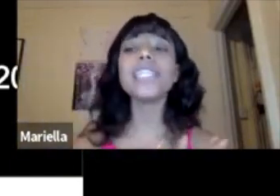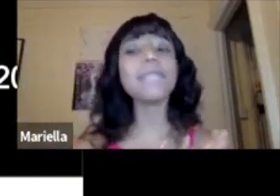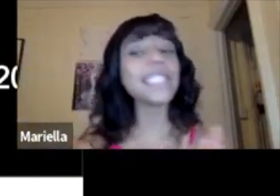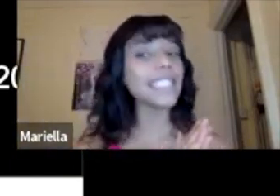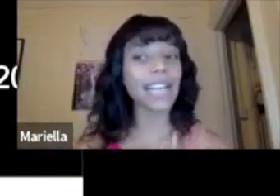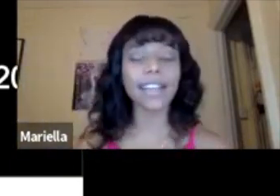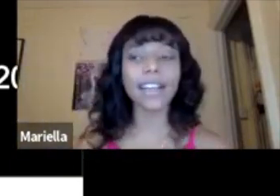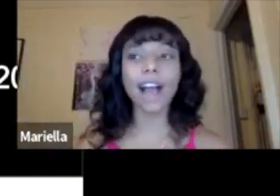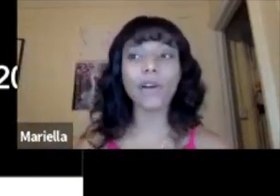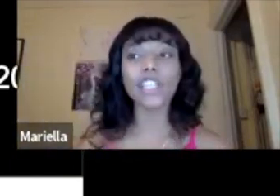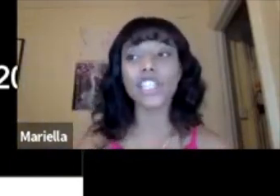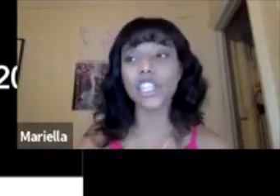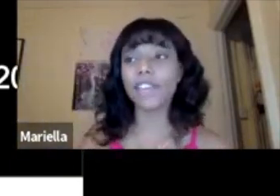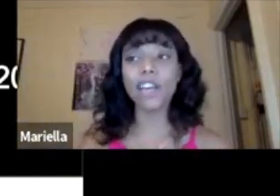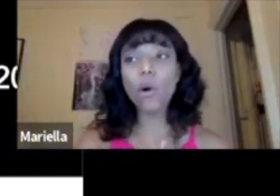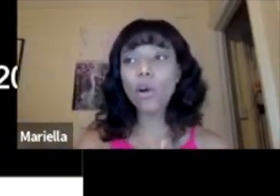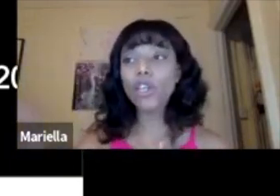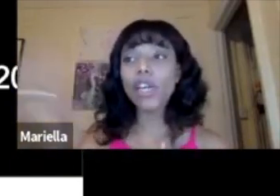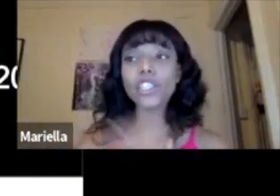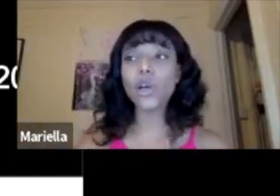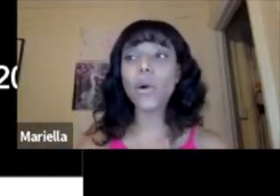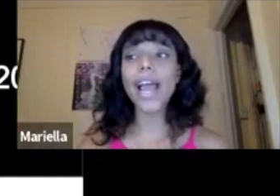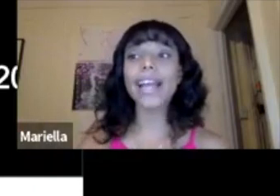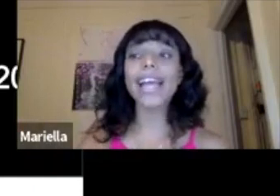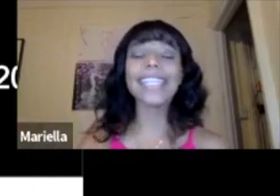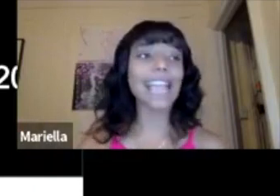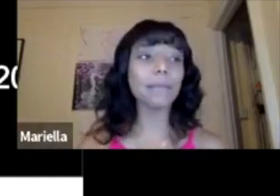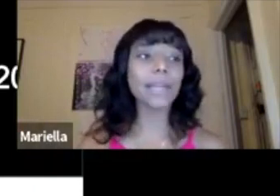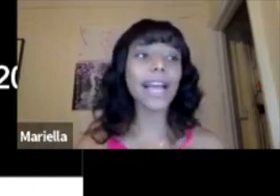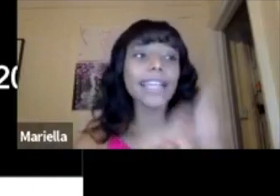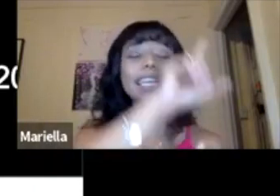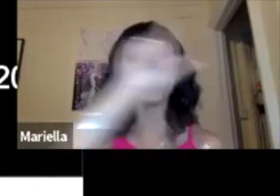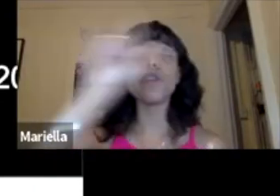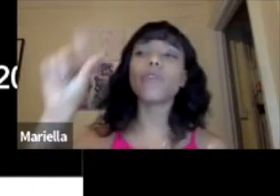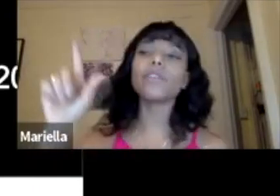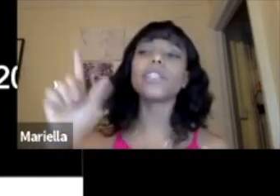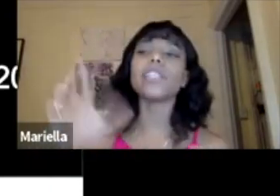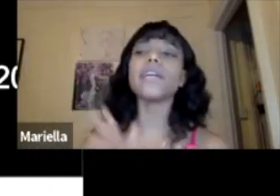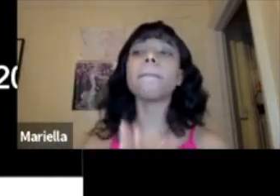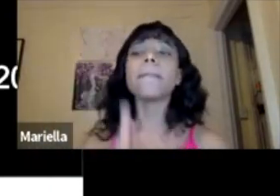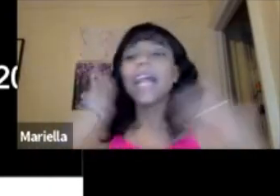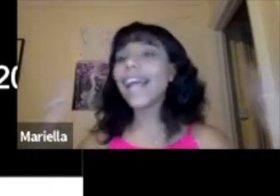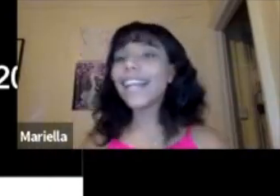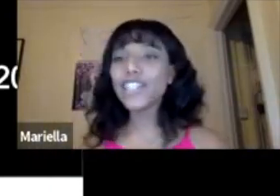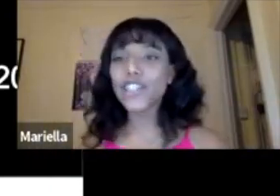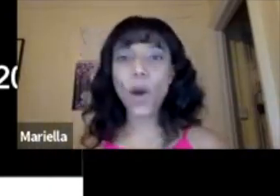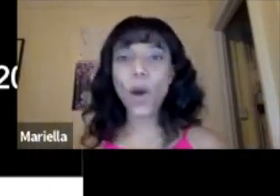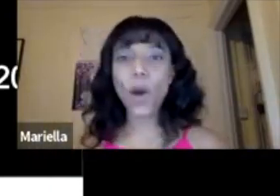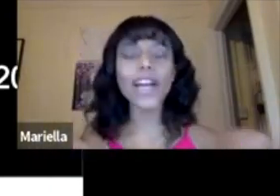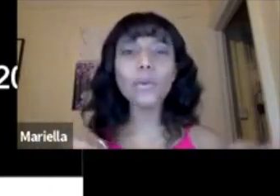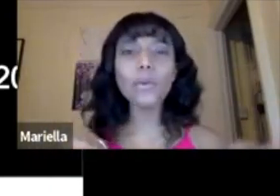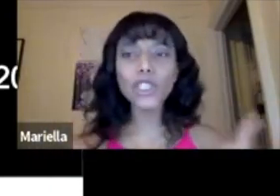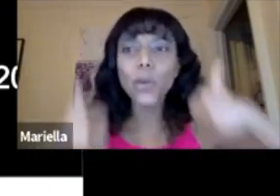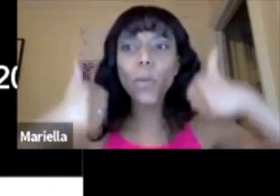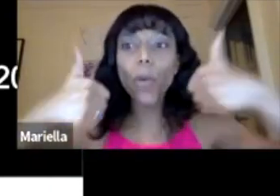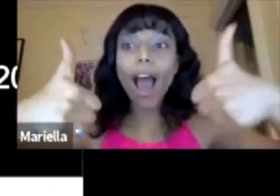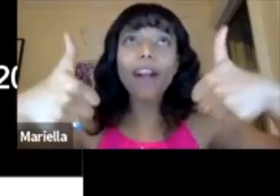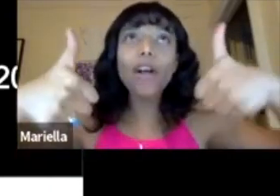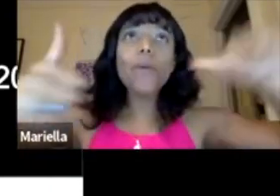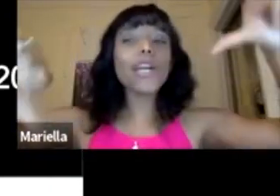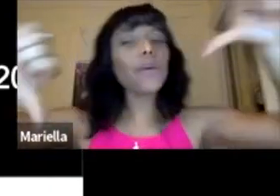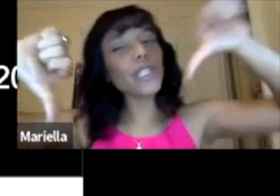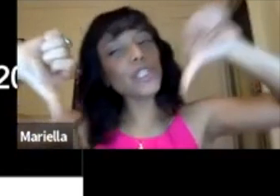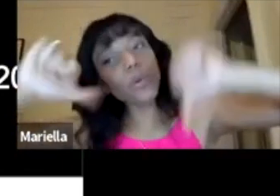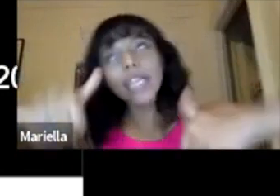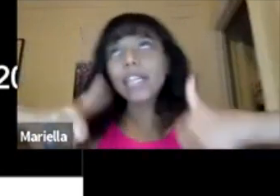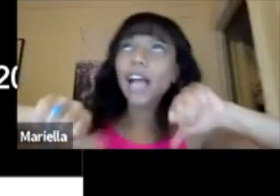going to be sending out a survey, or you can just go ahead and type that in your browser. Let us know, what are we doing well?